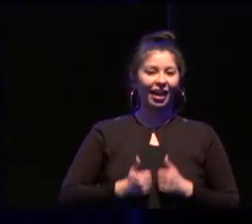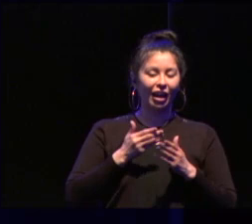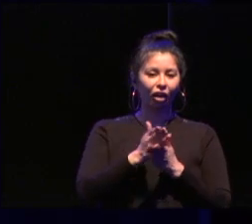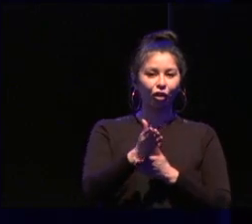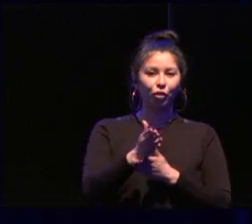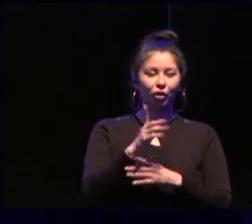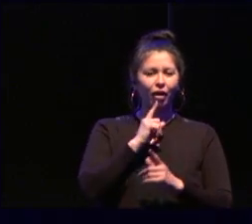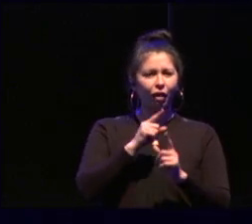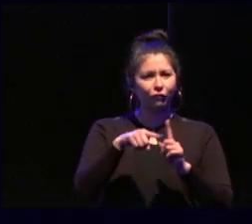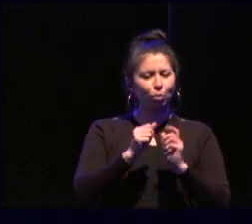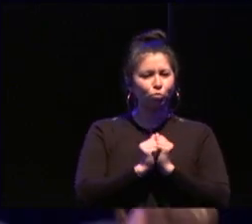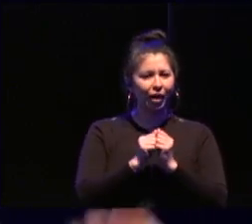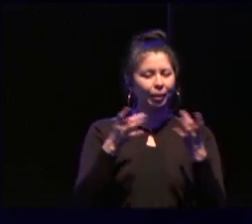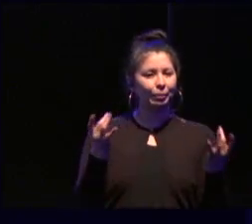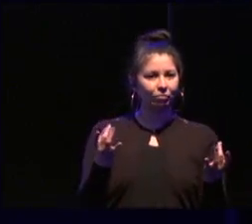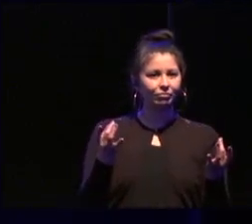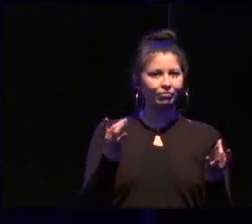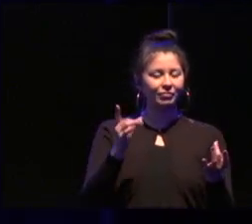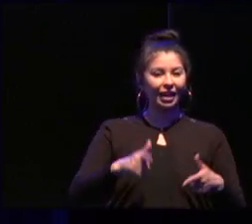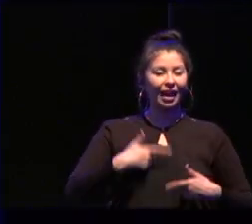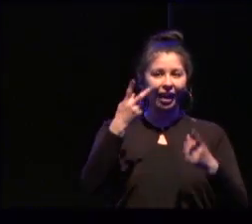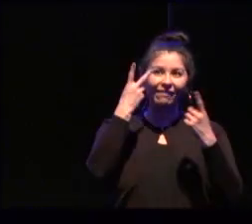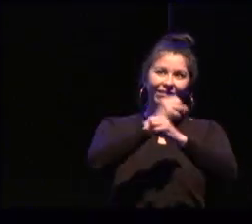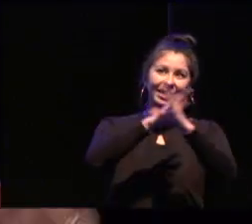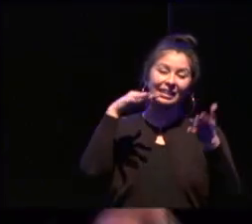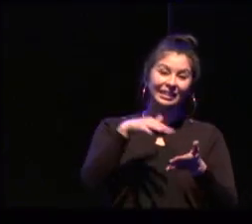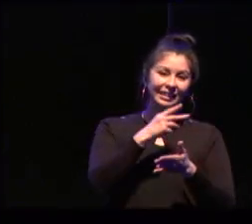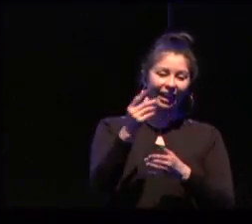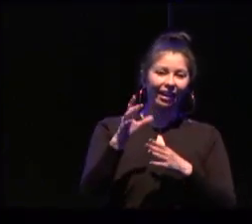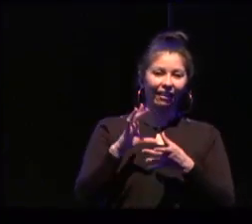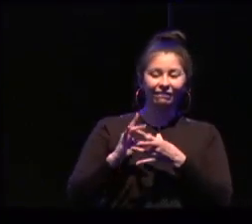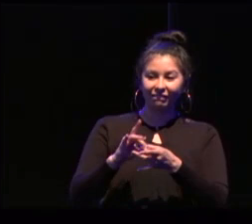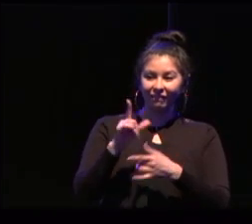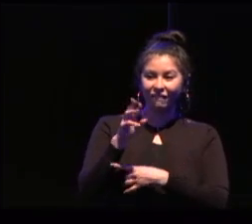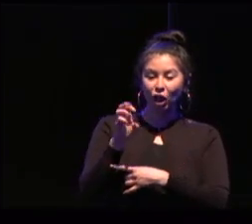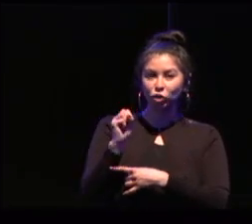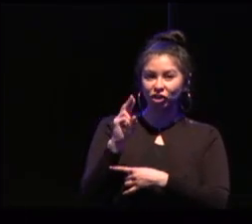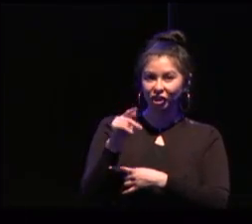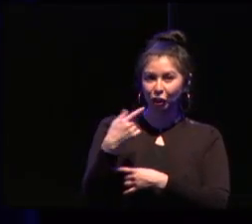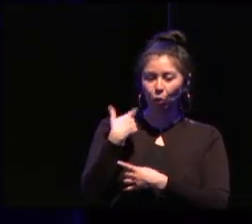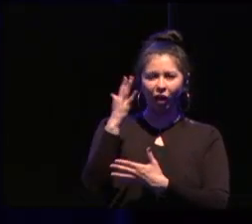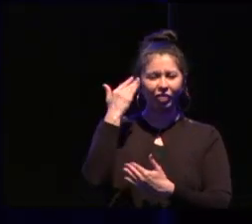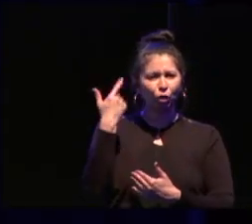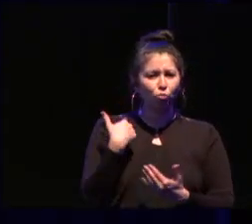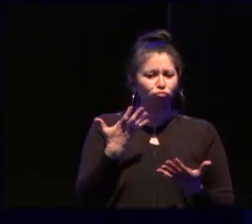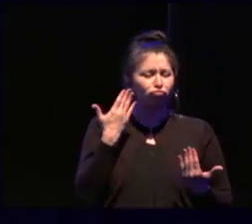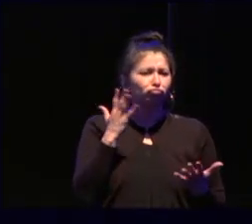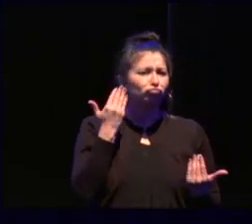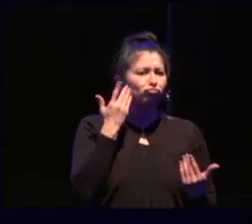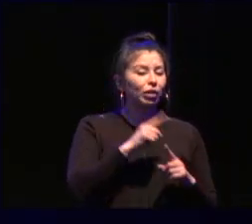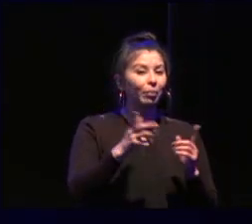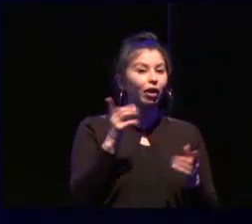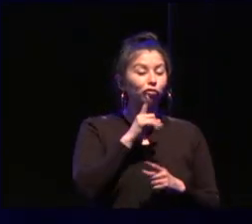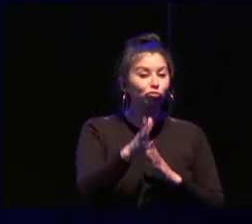through affirmative prayer, meditation, life visioning, study, and fellowship, we always think we know what we want.